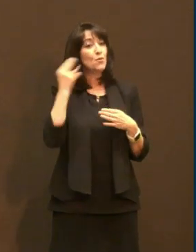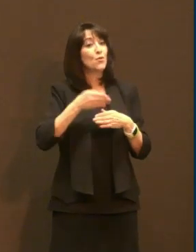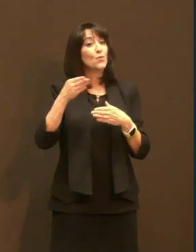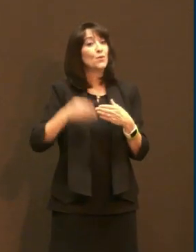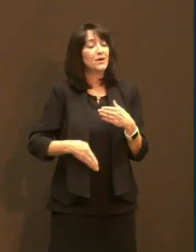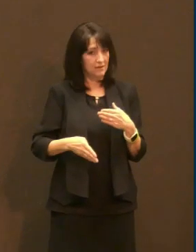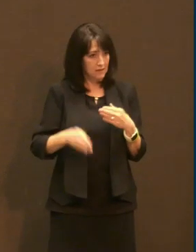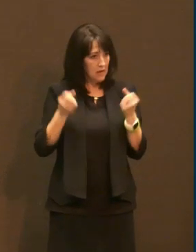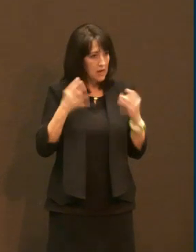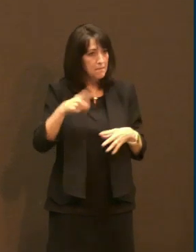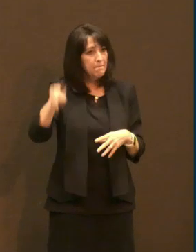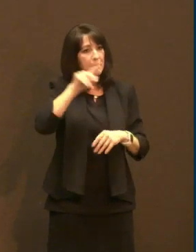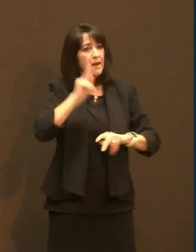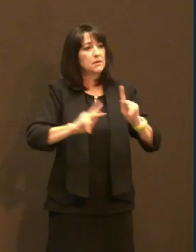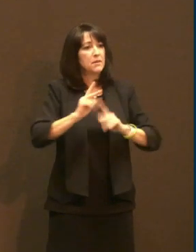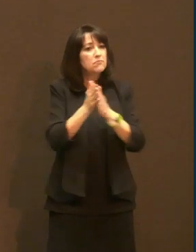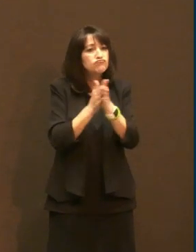We're announcing today